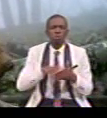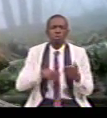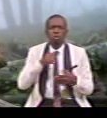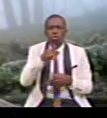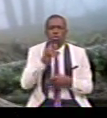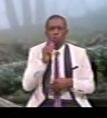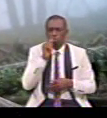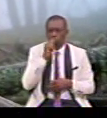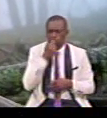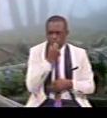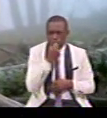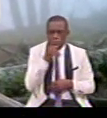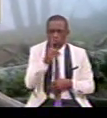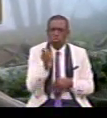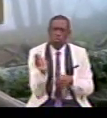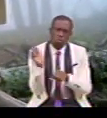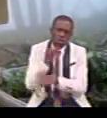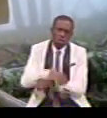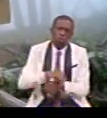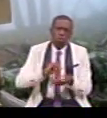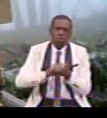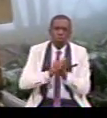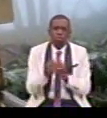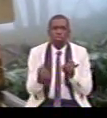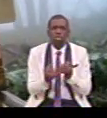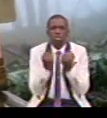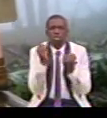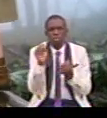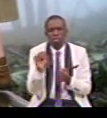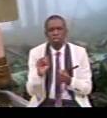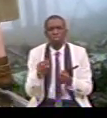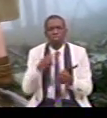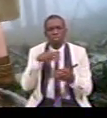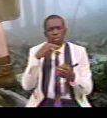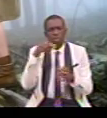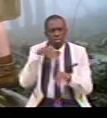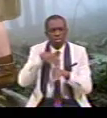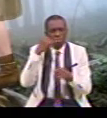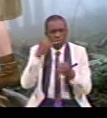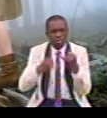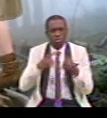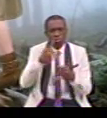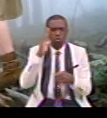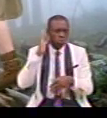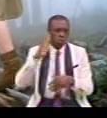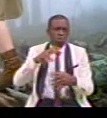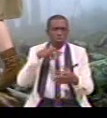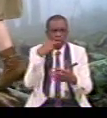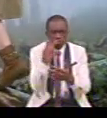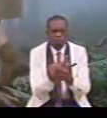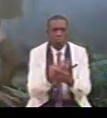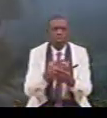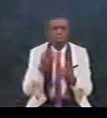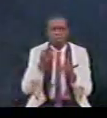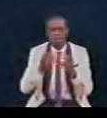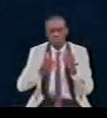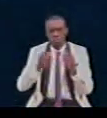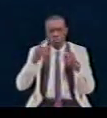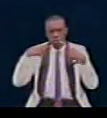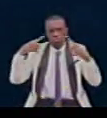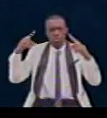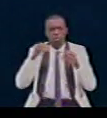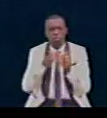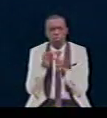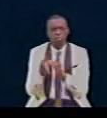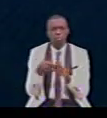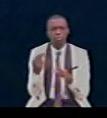over those hurdles and eventually will make it you'll make it in Jesus name in Hebrews chapter 11